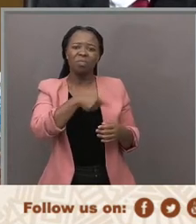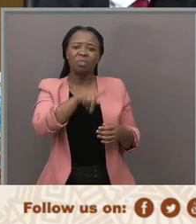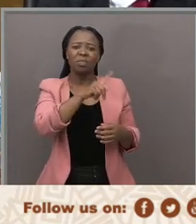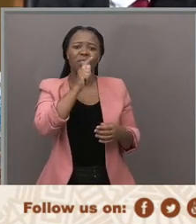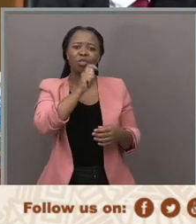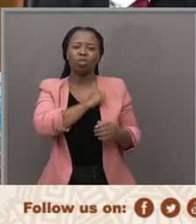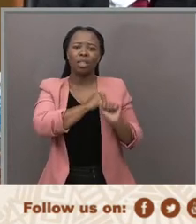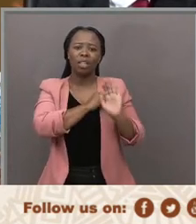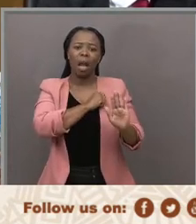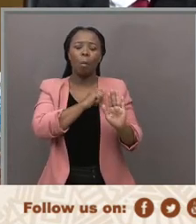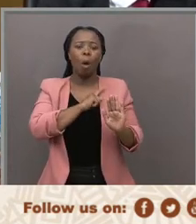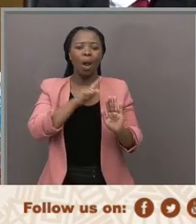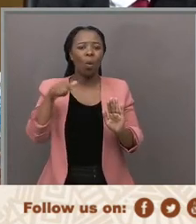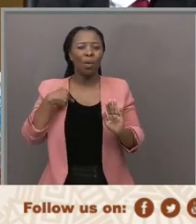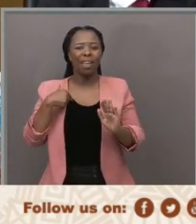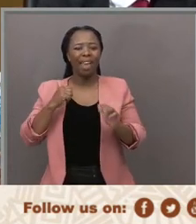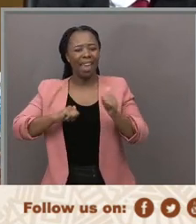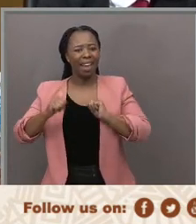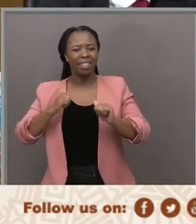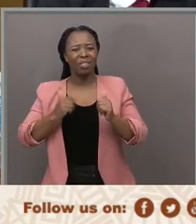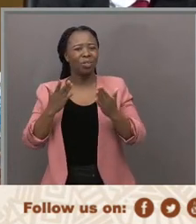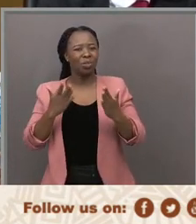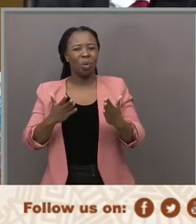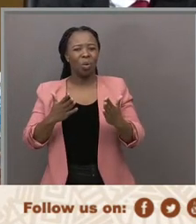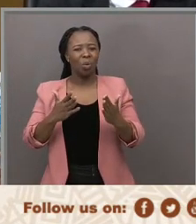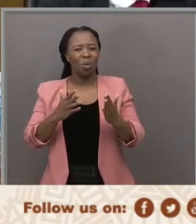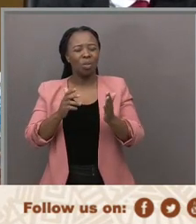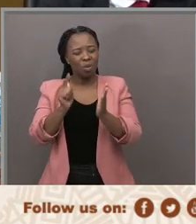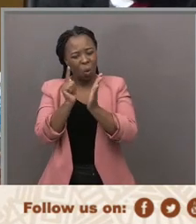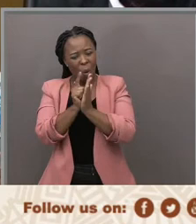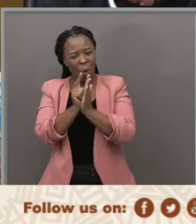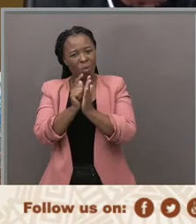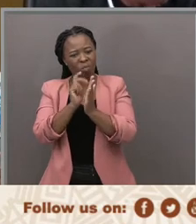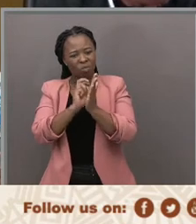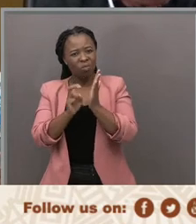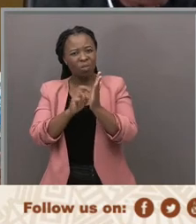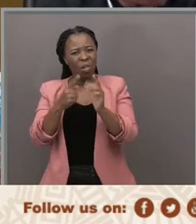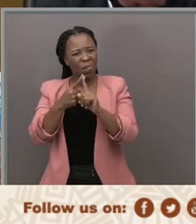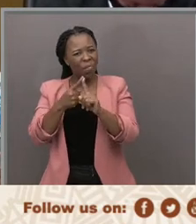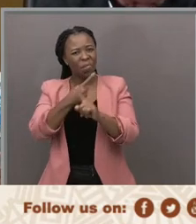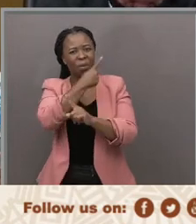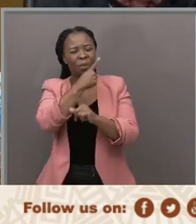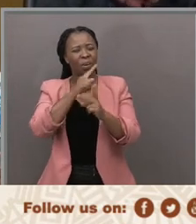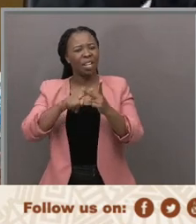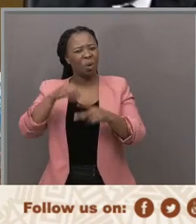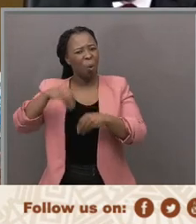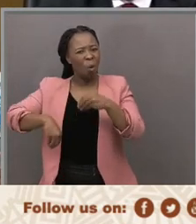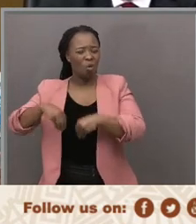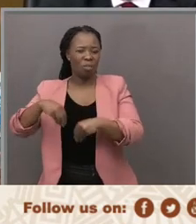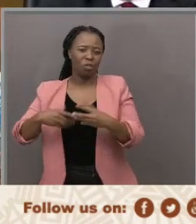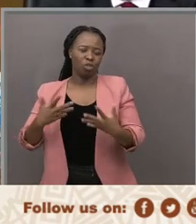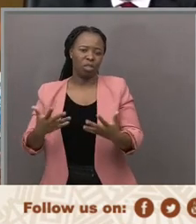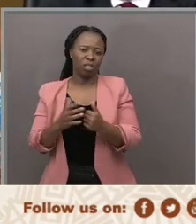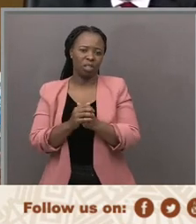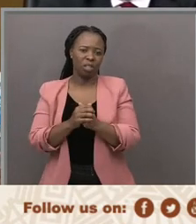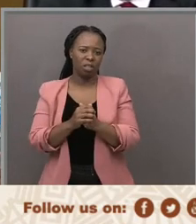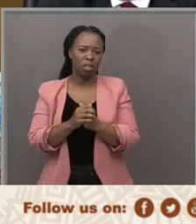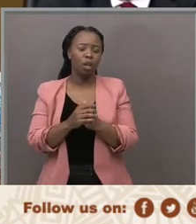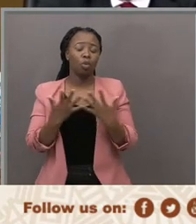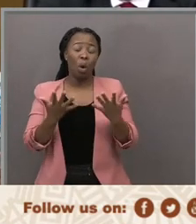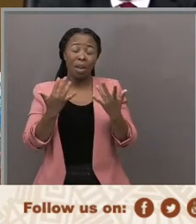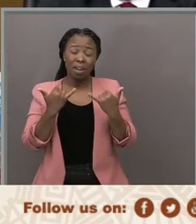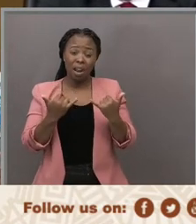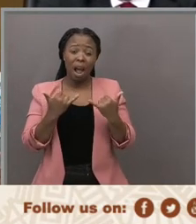these irregular practices and acts of corruption. I wish to reassure the people of our